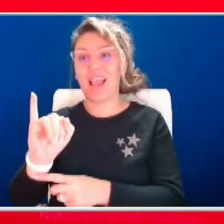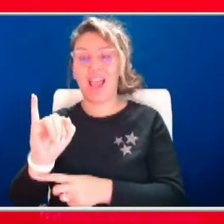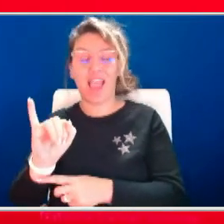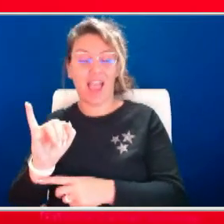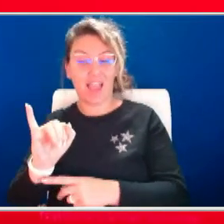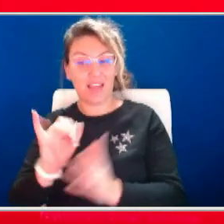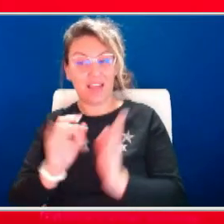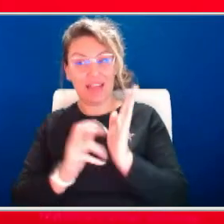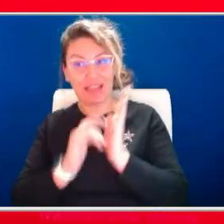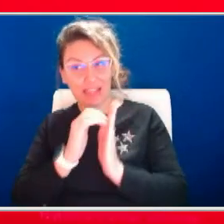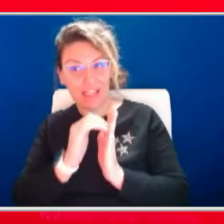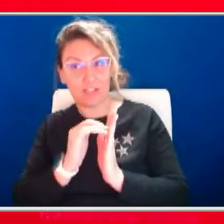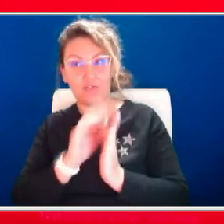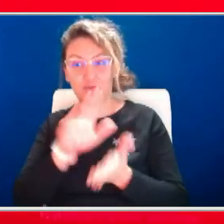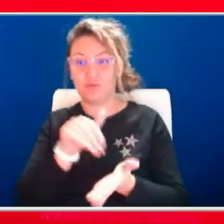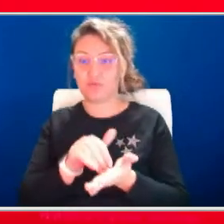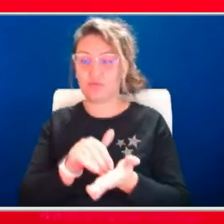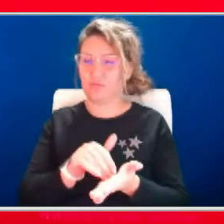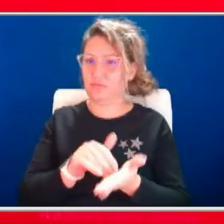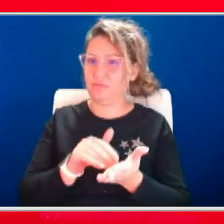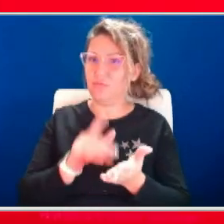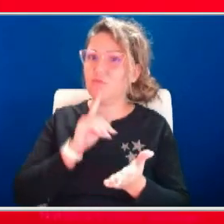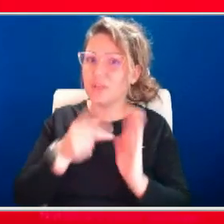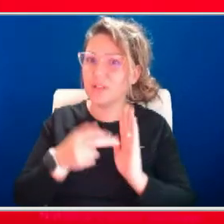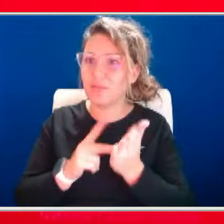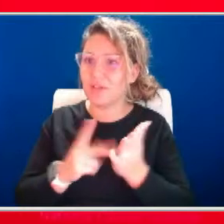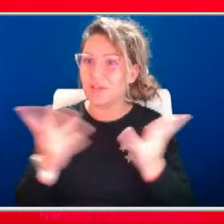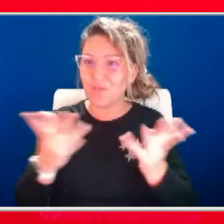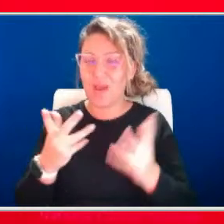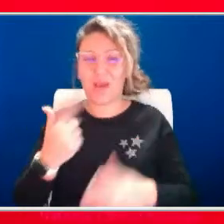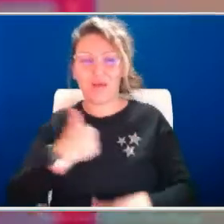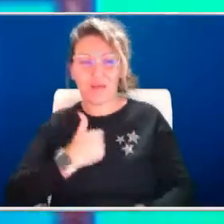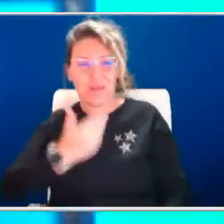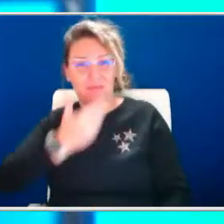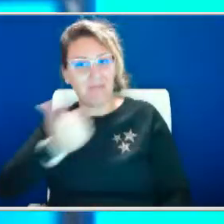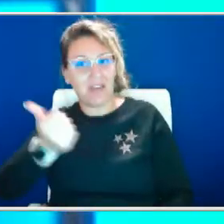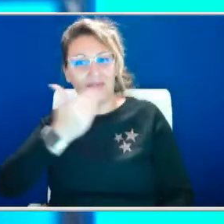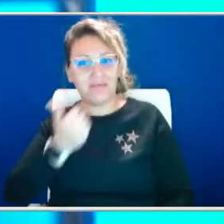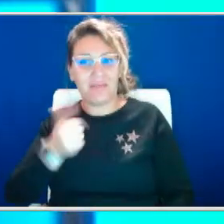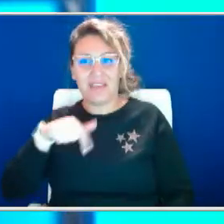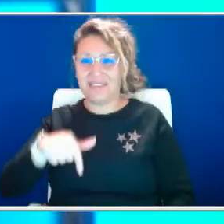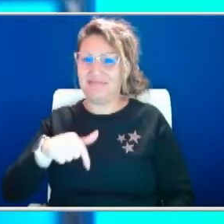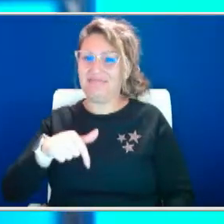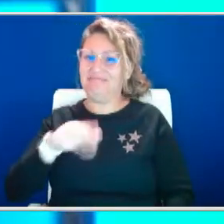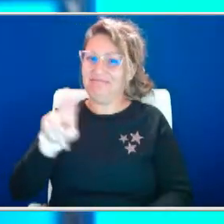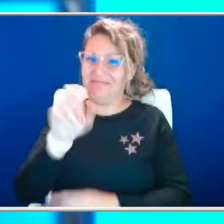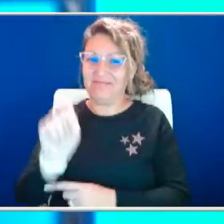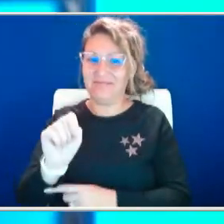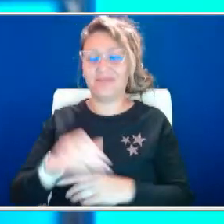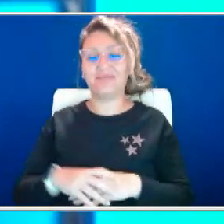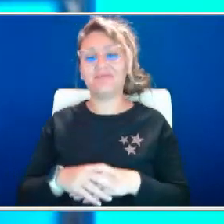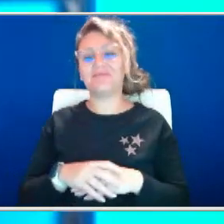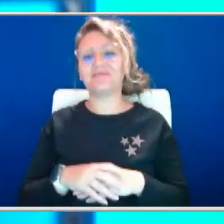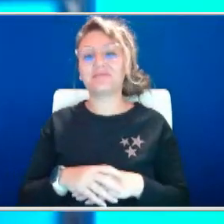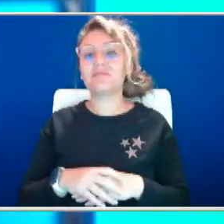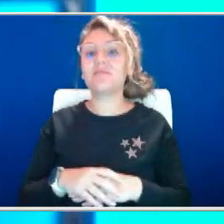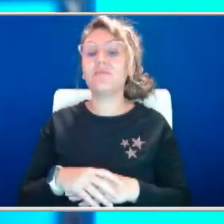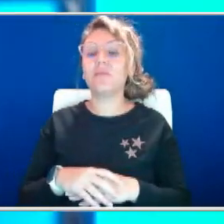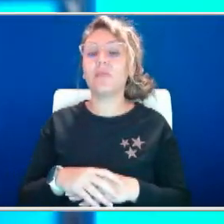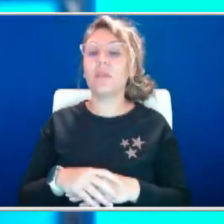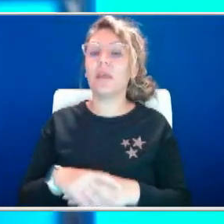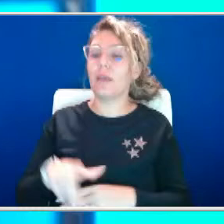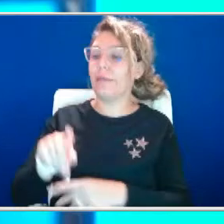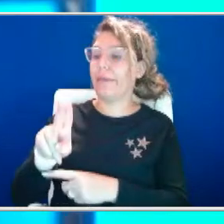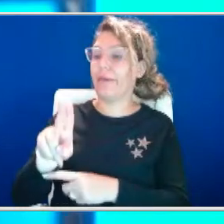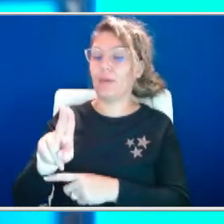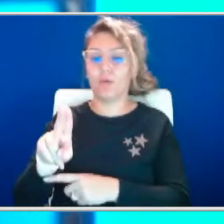really saying that we are the best of the best in this country. The University of Kansas Cancer Center is only one